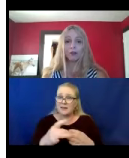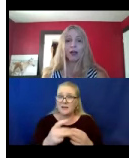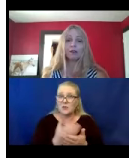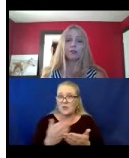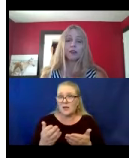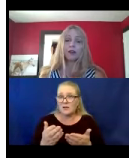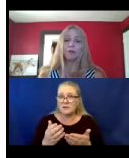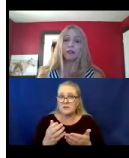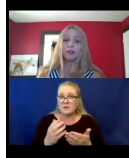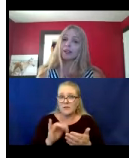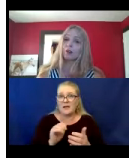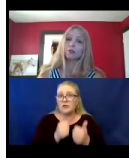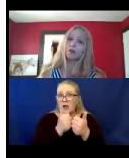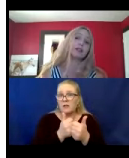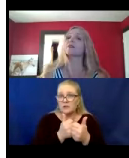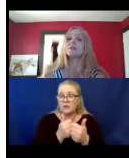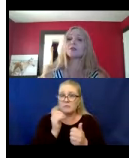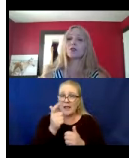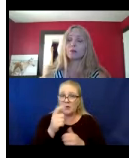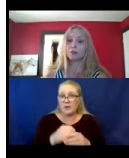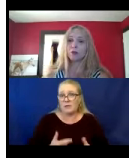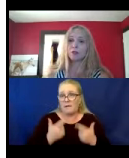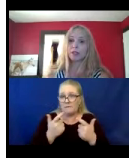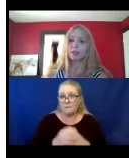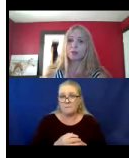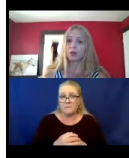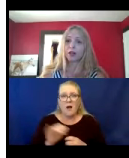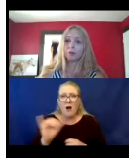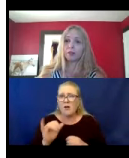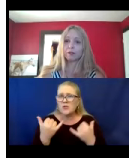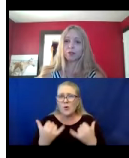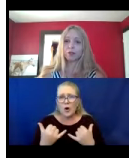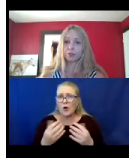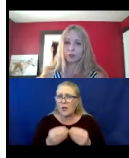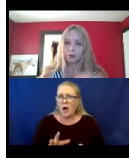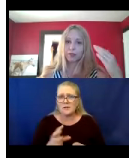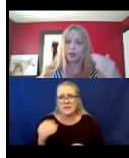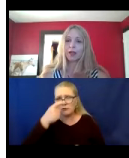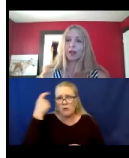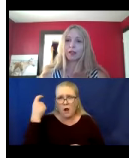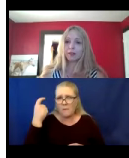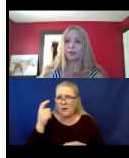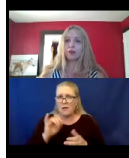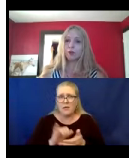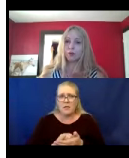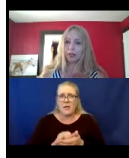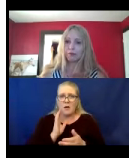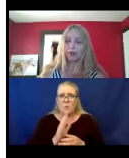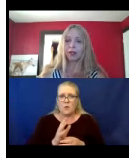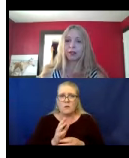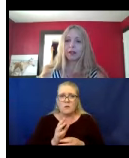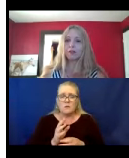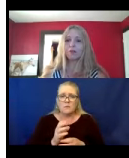with in our lives. But then also current losses and traumas, of course, that's going to bring up a lot of stressors and, you know,